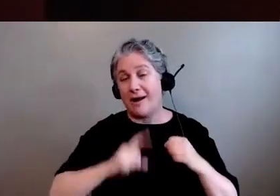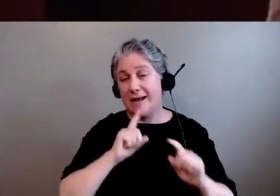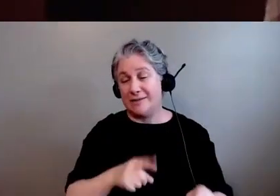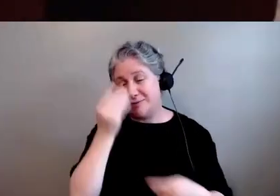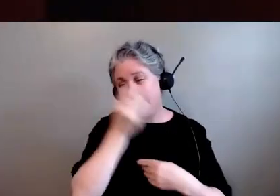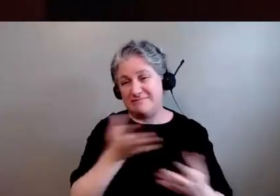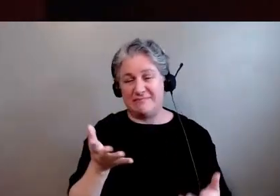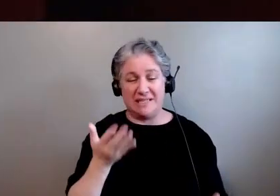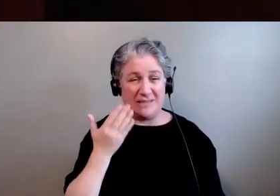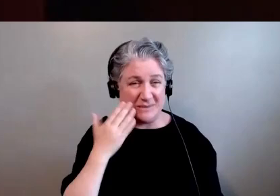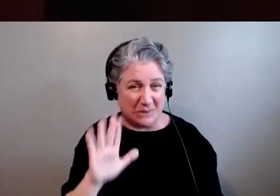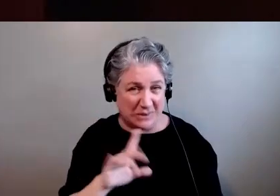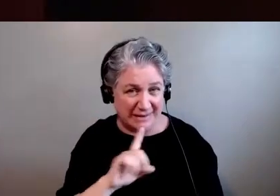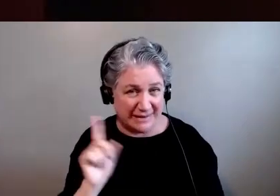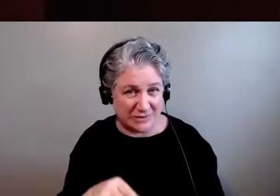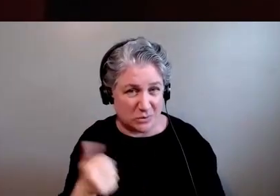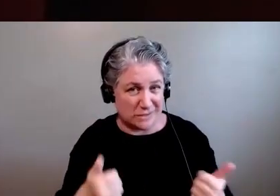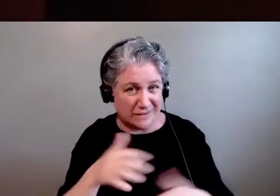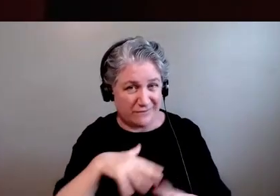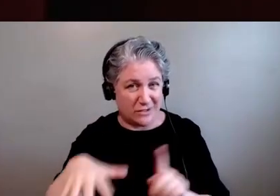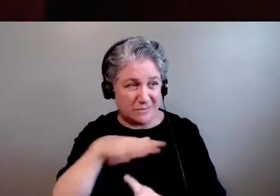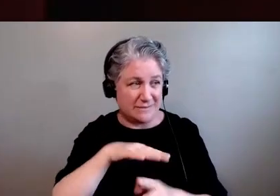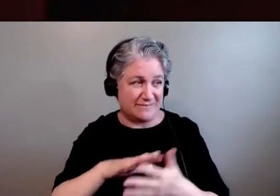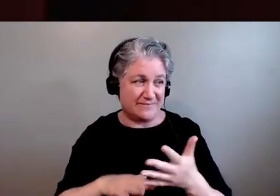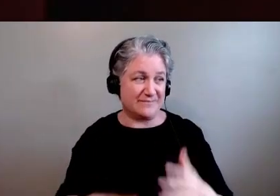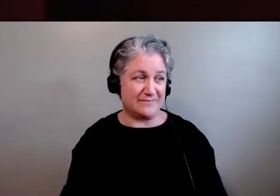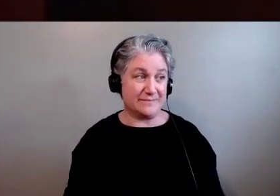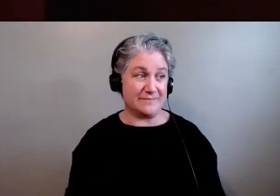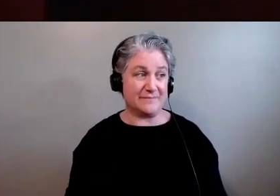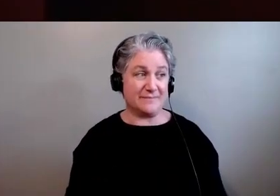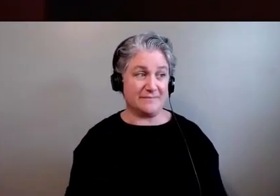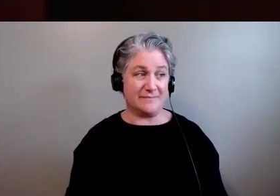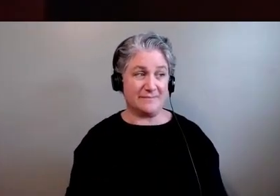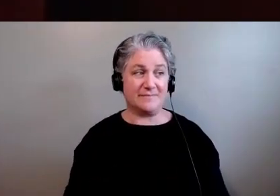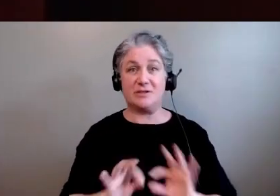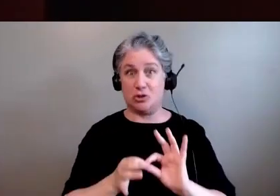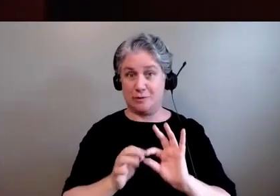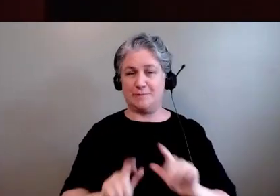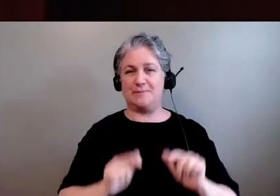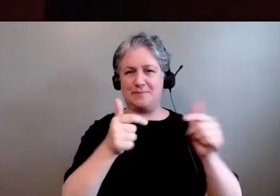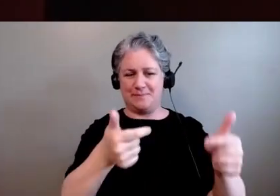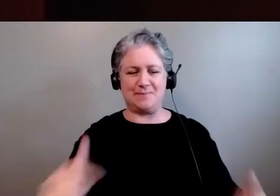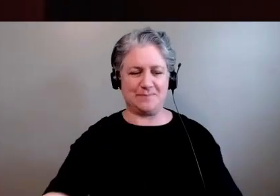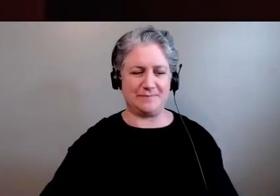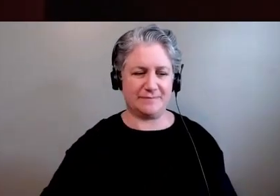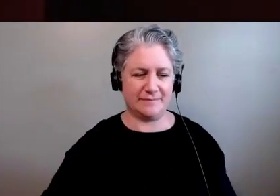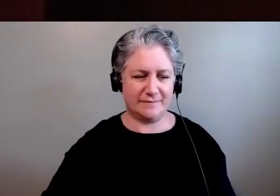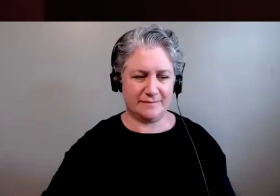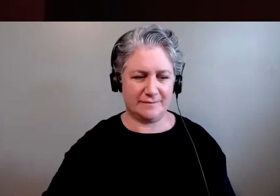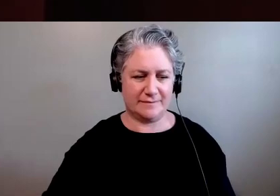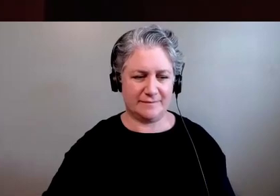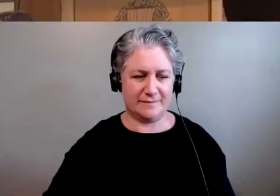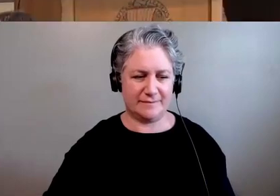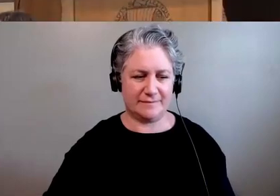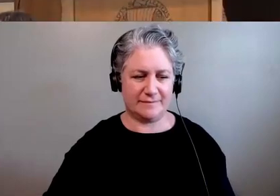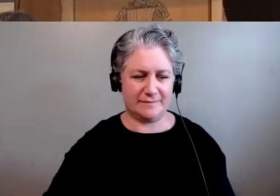Thank you. Here's a question that either or both of you can talk about. At what age do you recommend starting